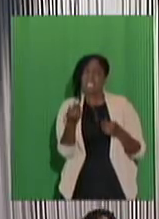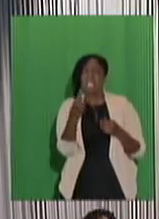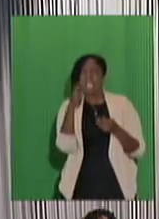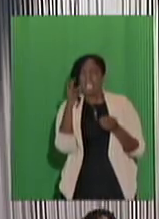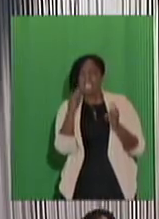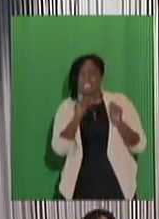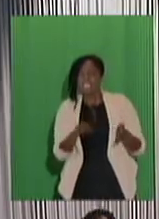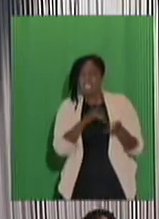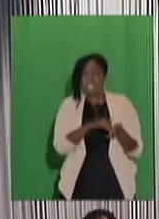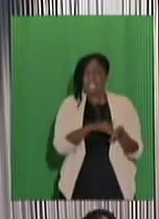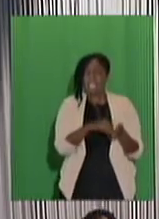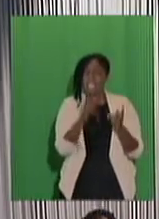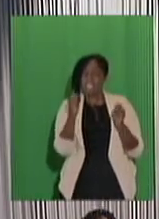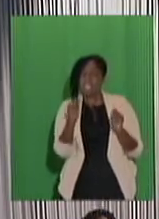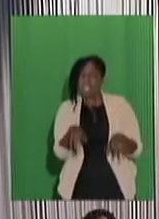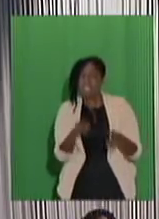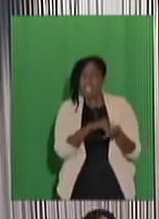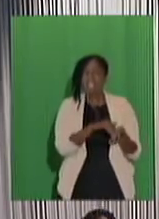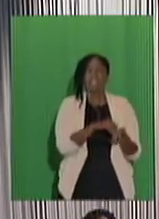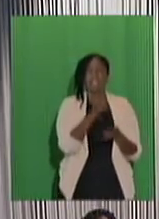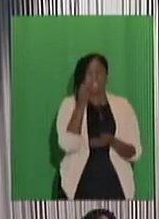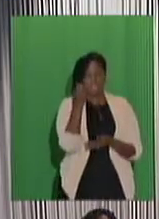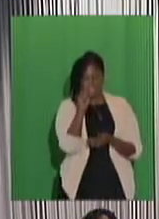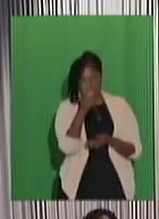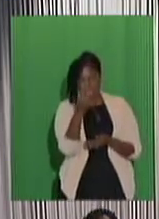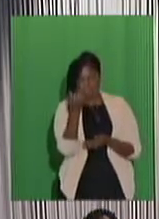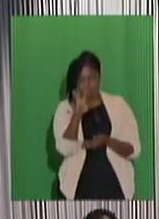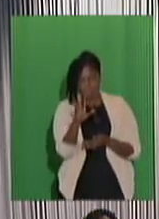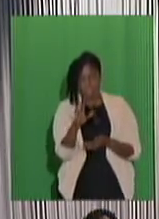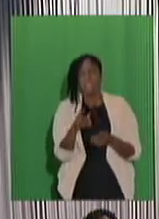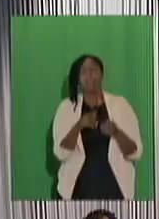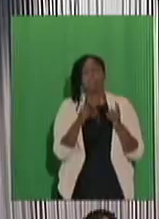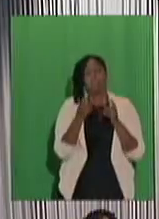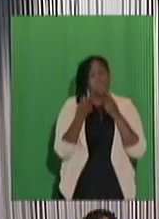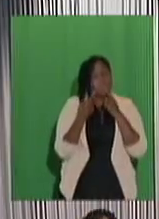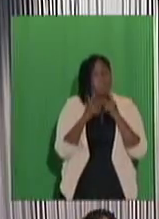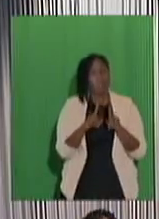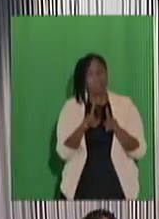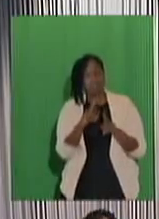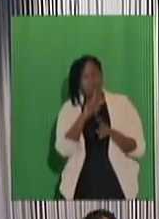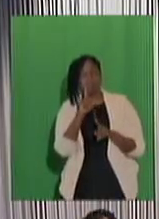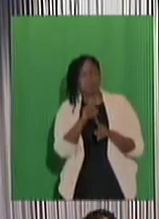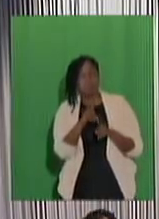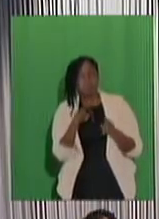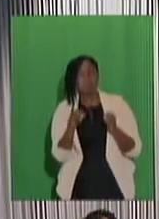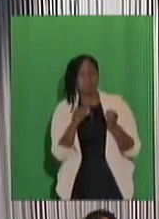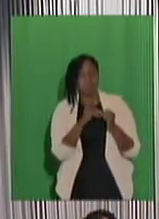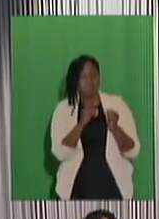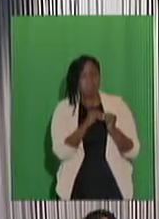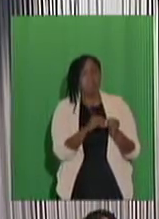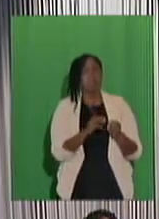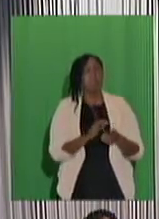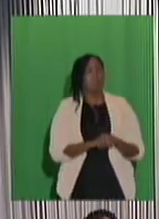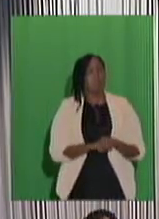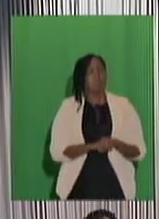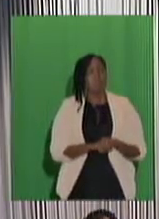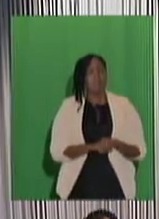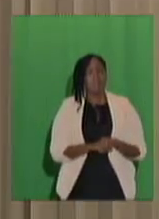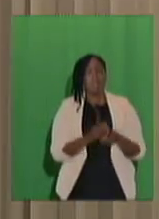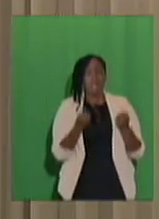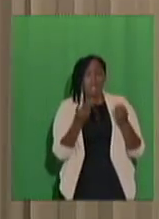have been tested at least twice. You know? So to return to that question, could you give the exact number of persons who have been tested so